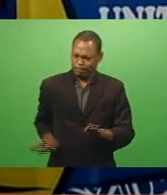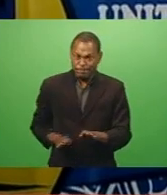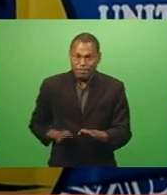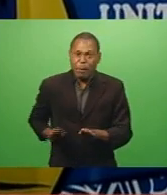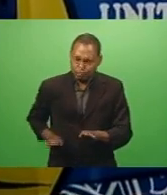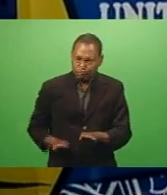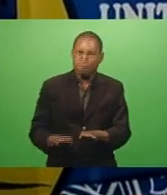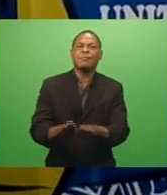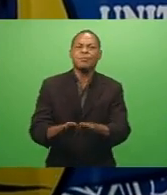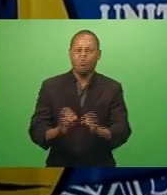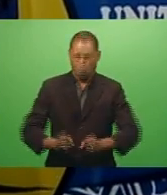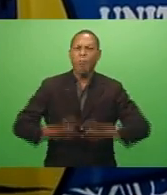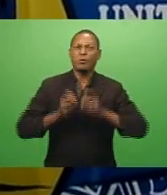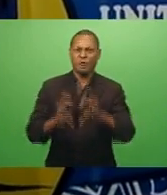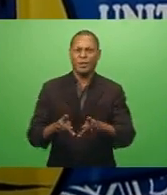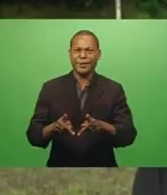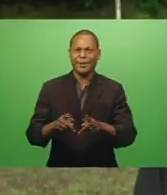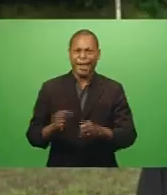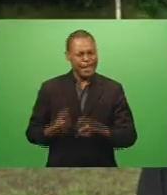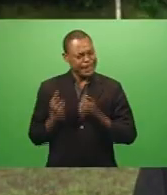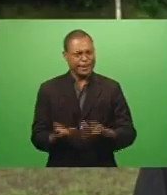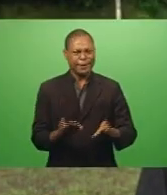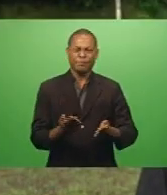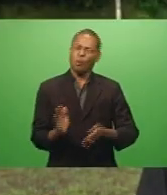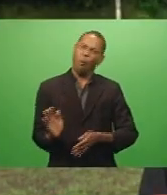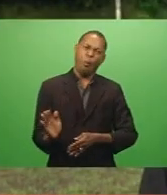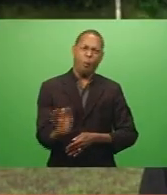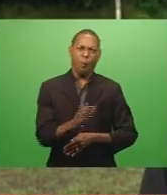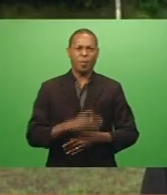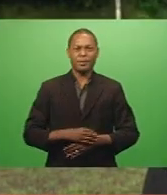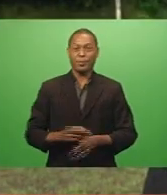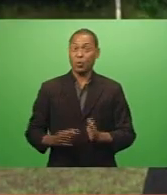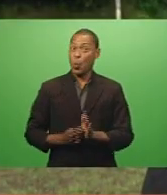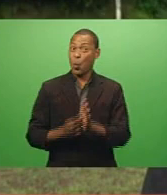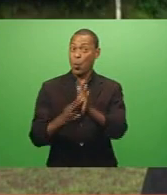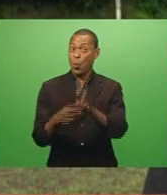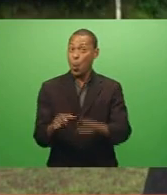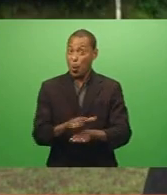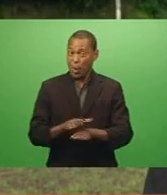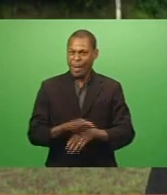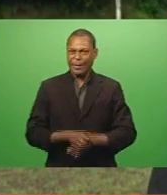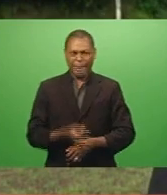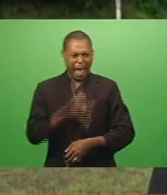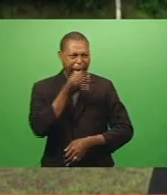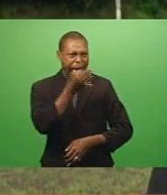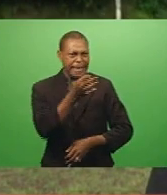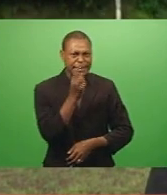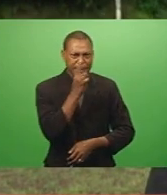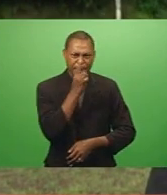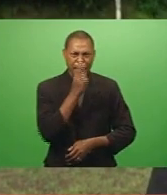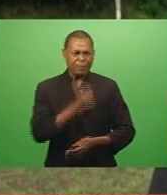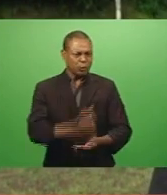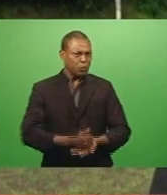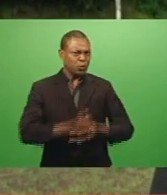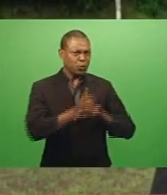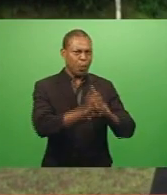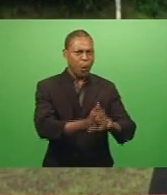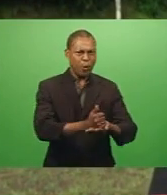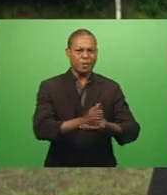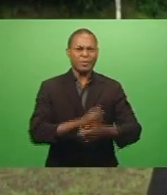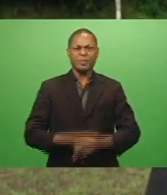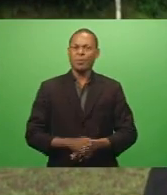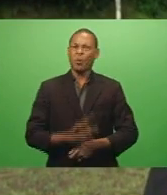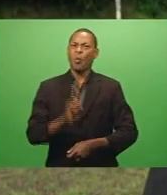give opportunities to everyone. Northland is calling on its fans to support their three teams when they take on Neta